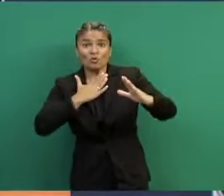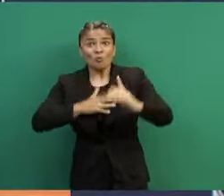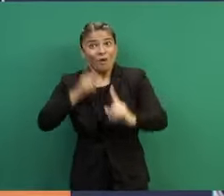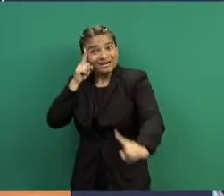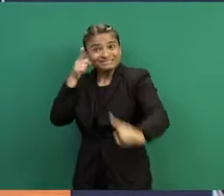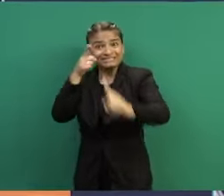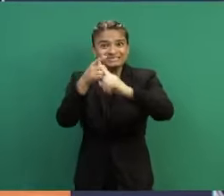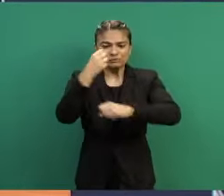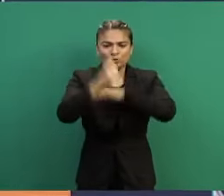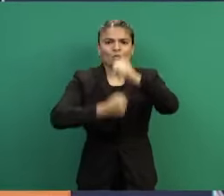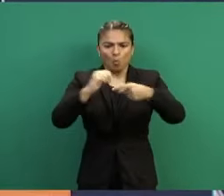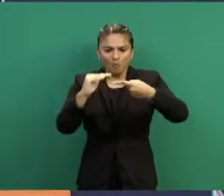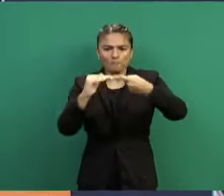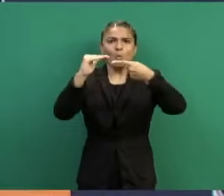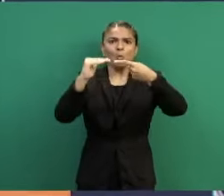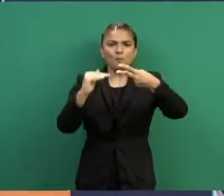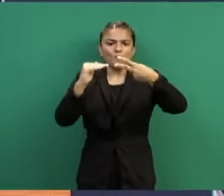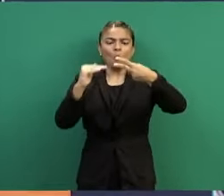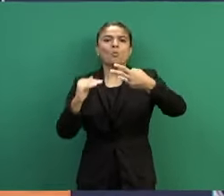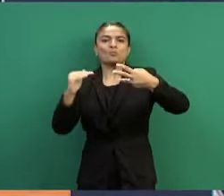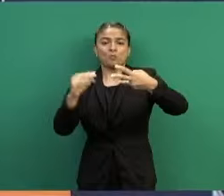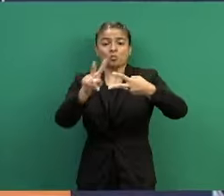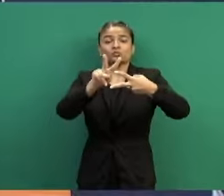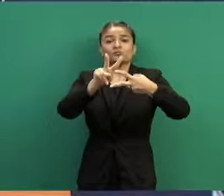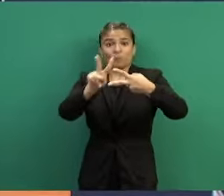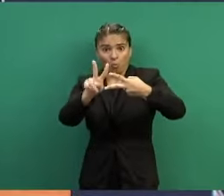and 2026.